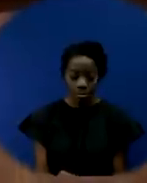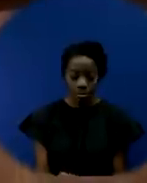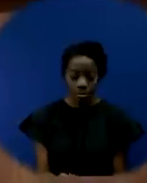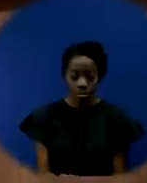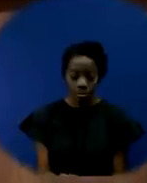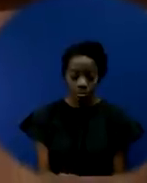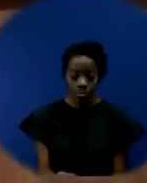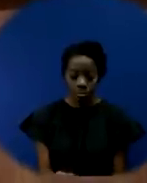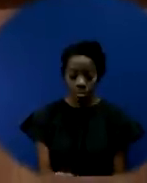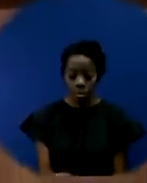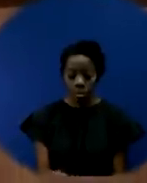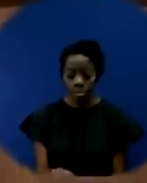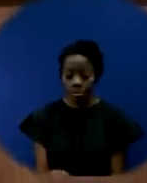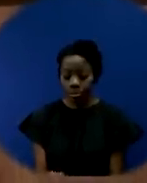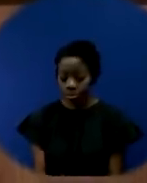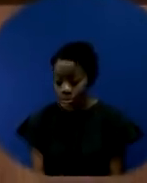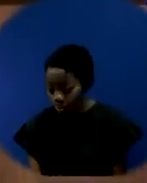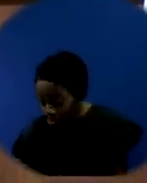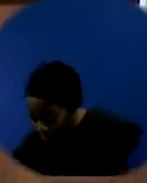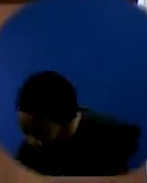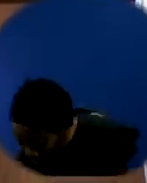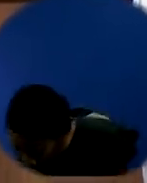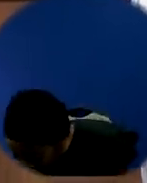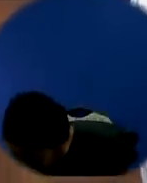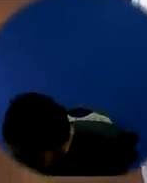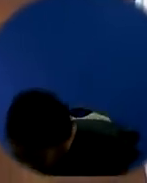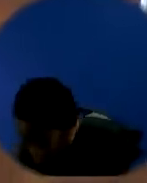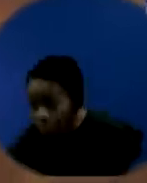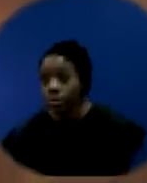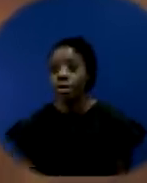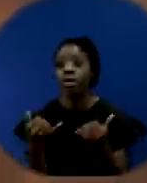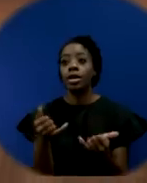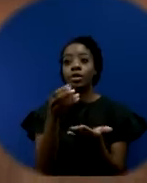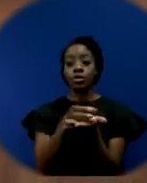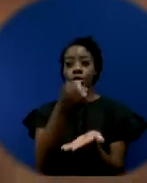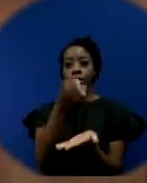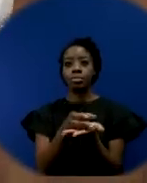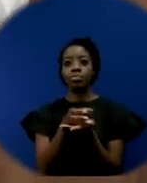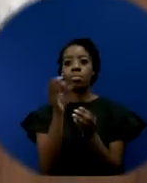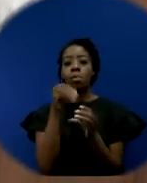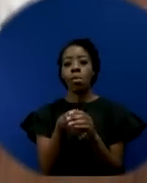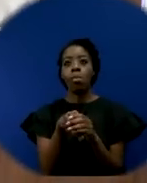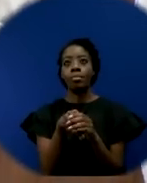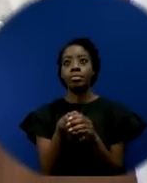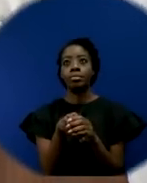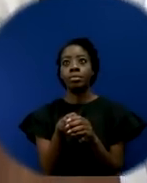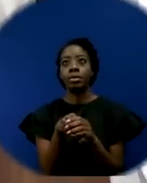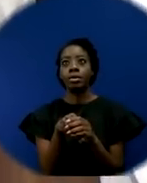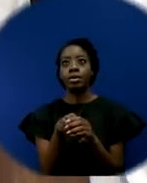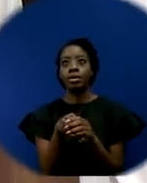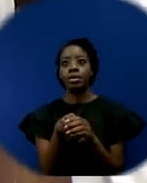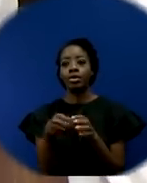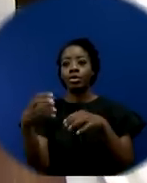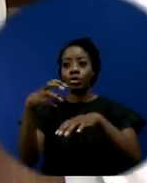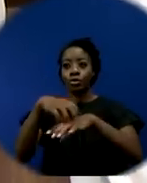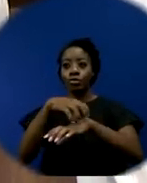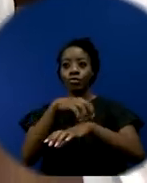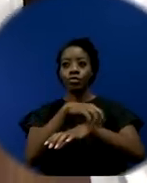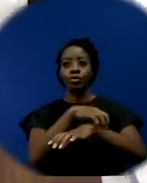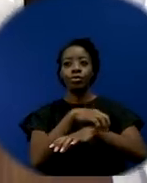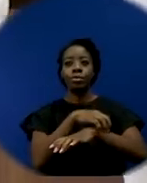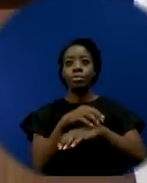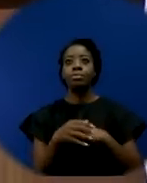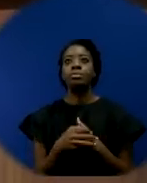You have now opened that cup. In it there is what is known as the fruit of the vine.